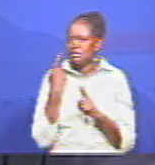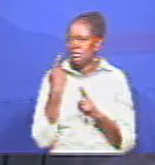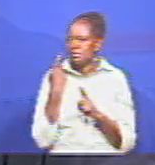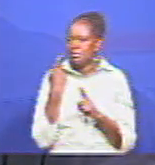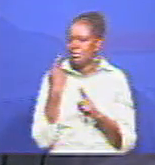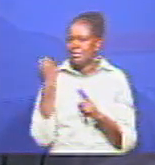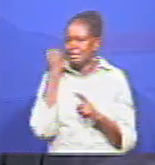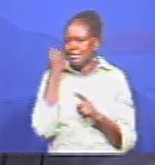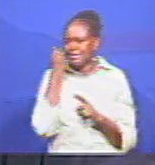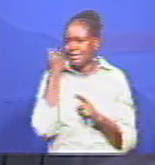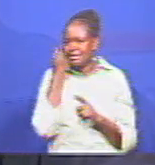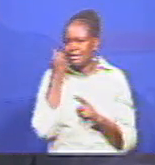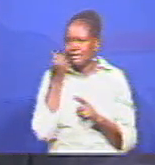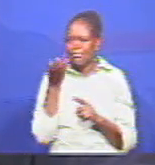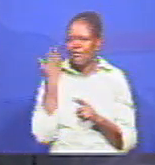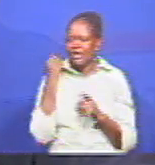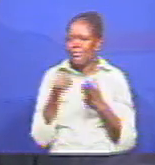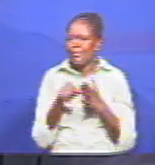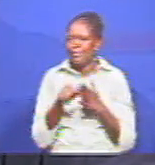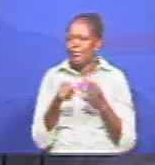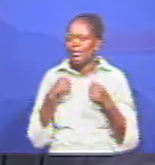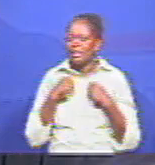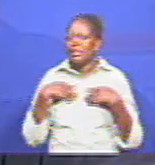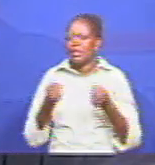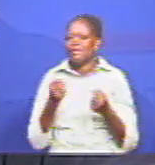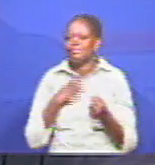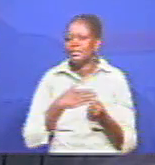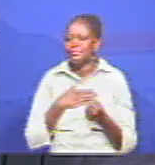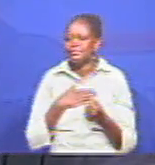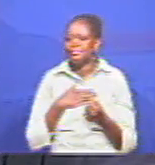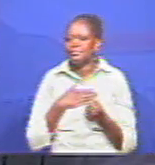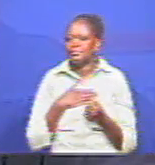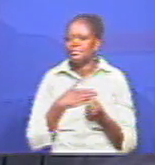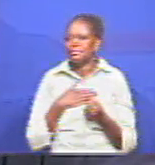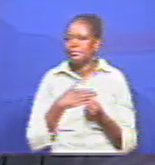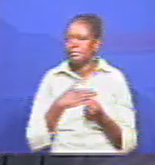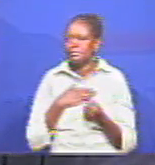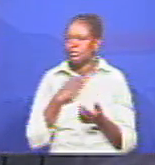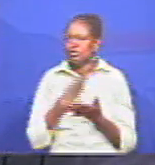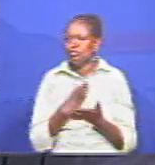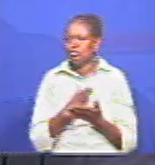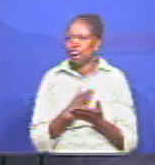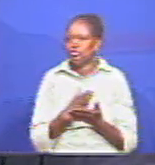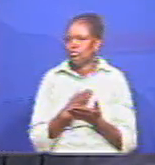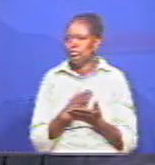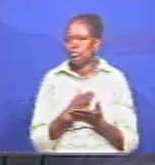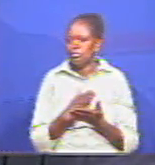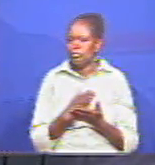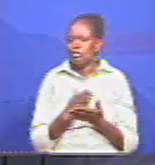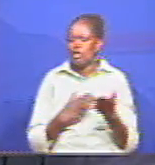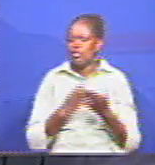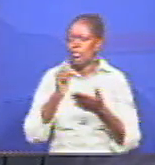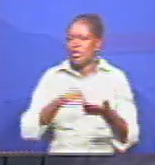Huh? Mm-hmm. Yes, I had a lot of problems with my health. Uh-huh. And of course, by the grace of God,